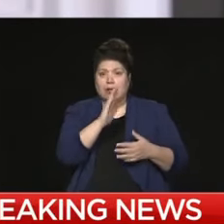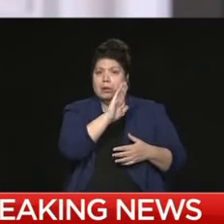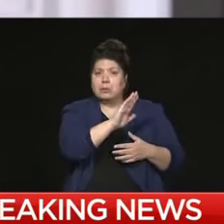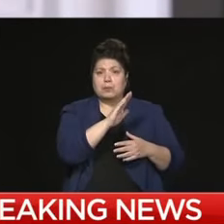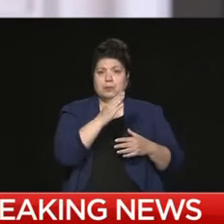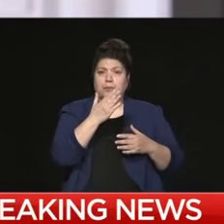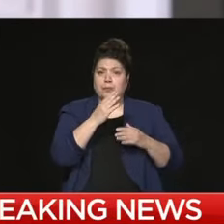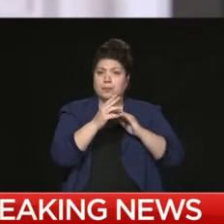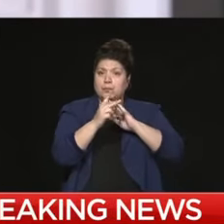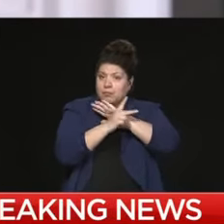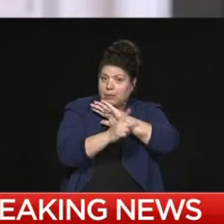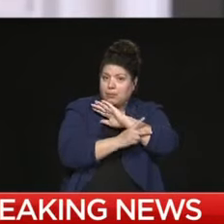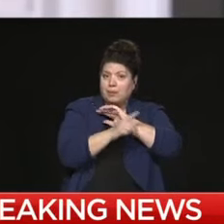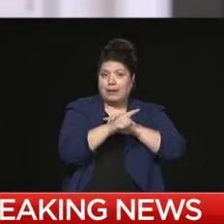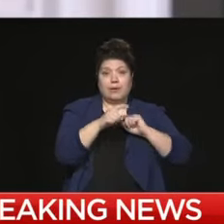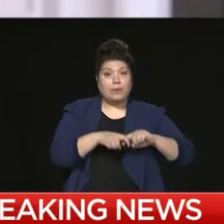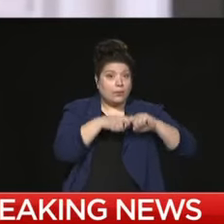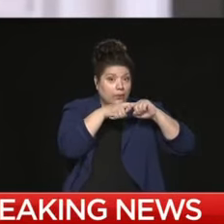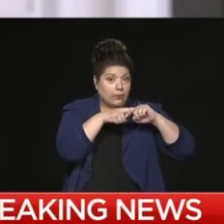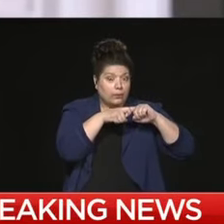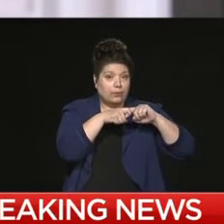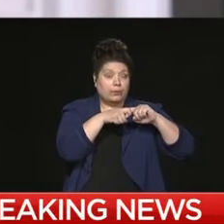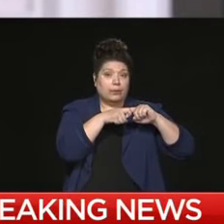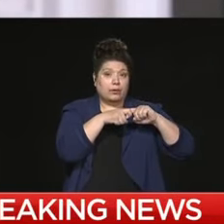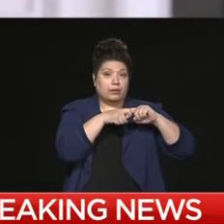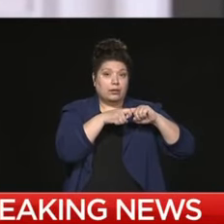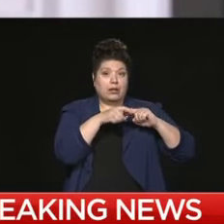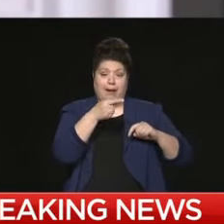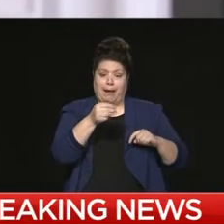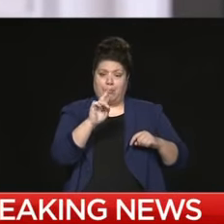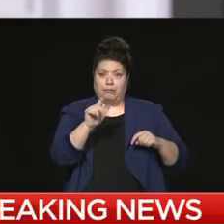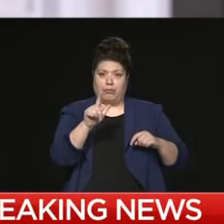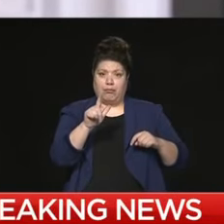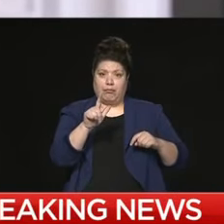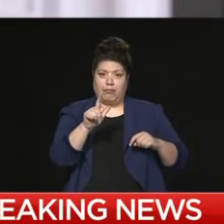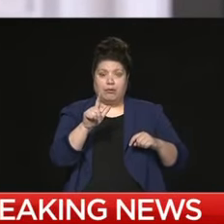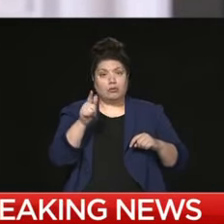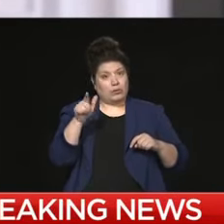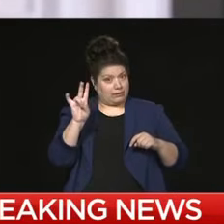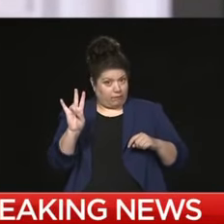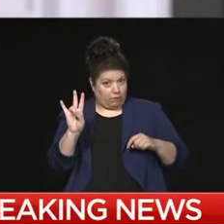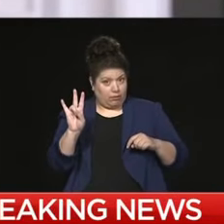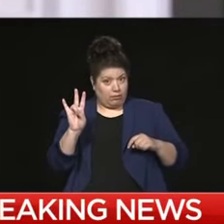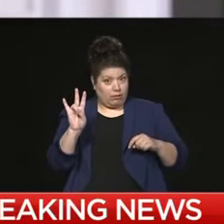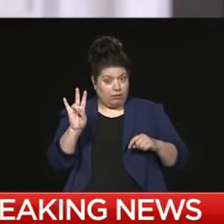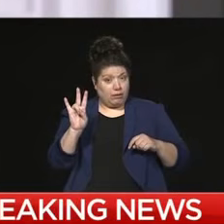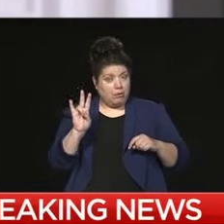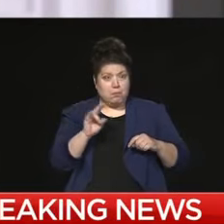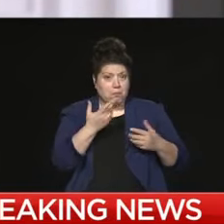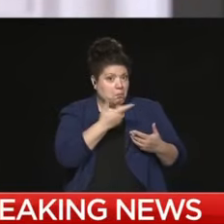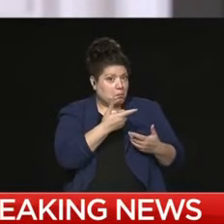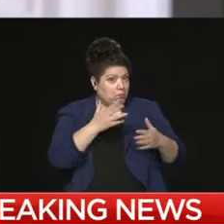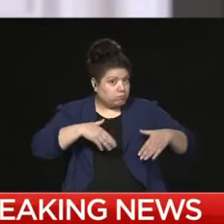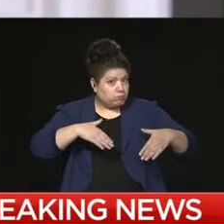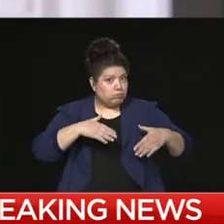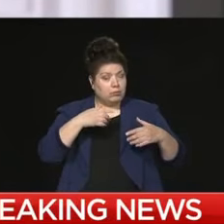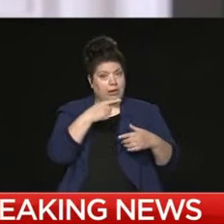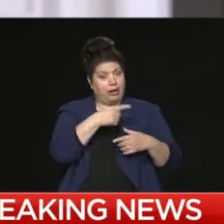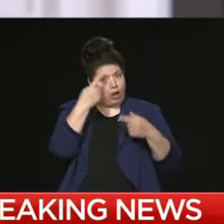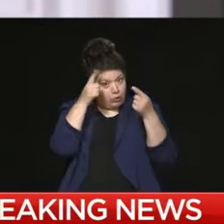until April 20th. That's next Monday. If there is no agreement with the Conservatives, what could